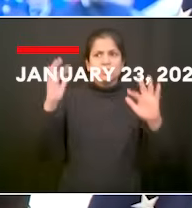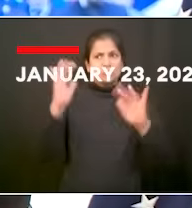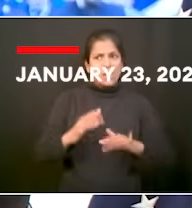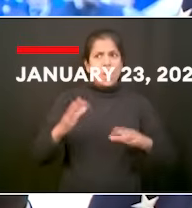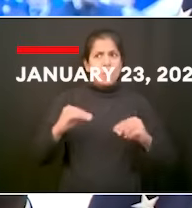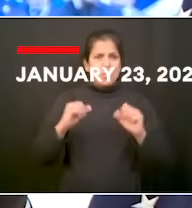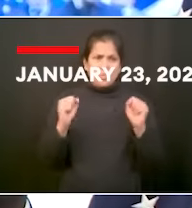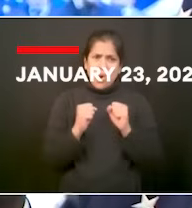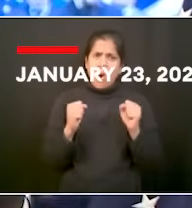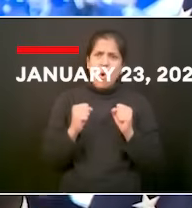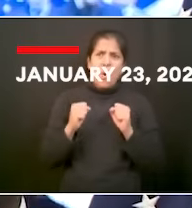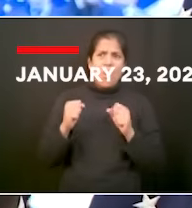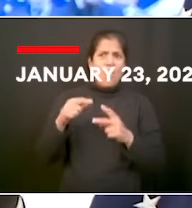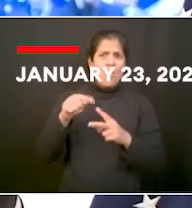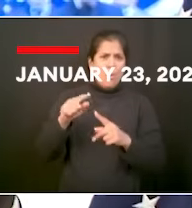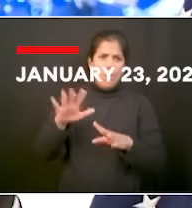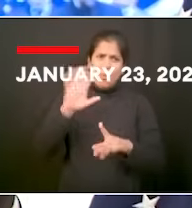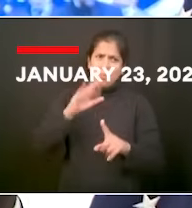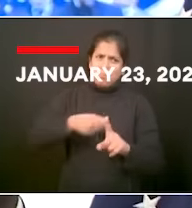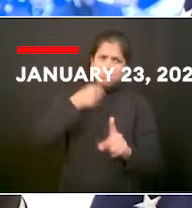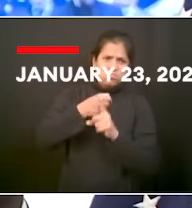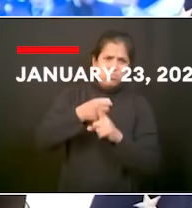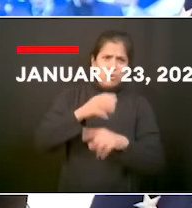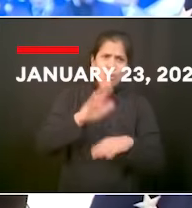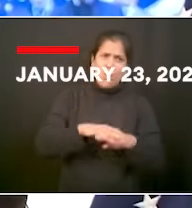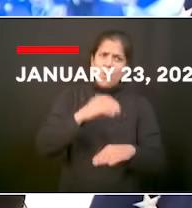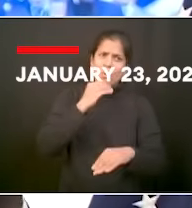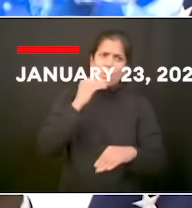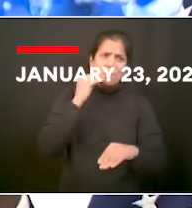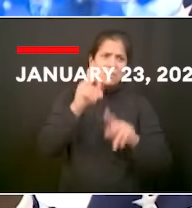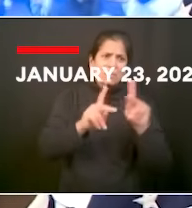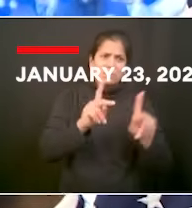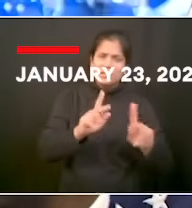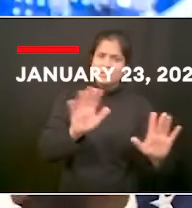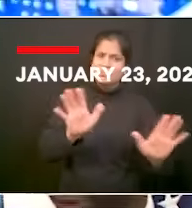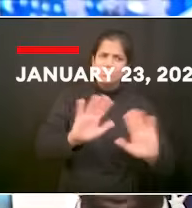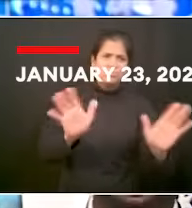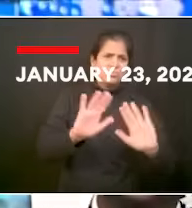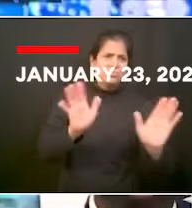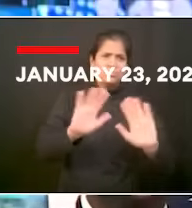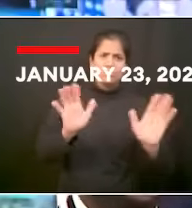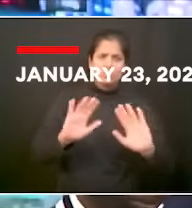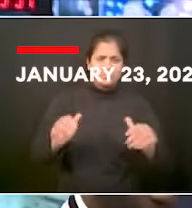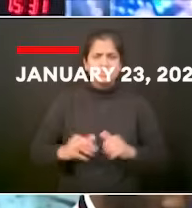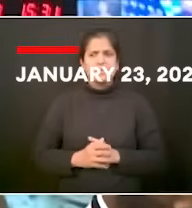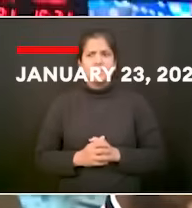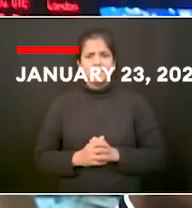we want to do is keep every single New Yorker safe. That includes homeless New Yorkers. Thank you Thank you for your question. Well,